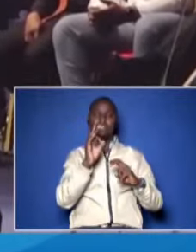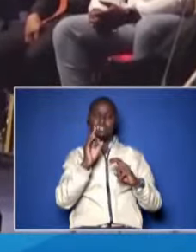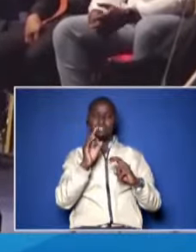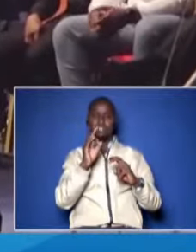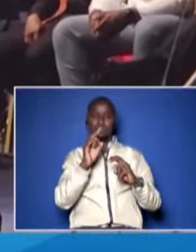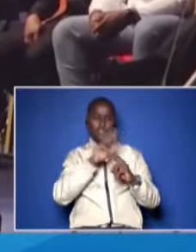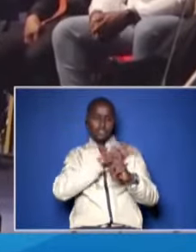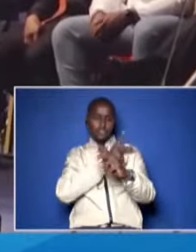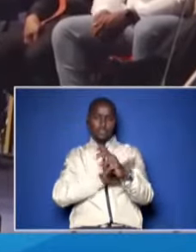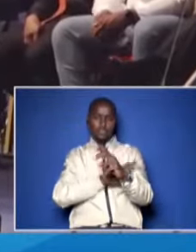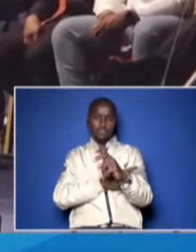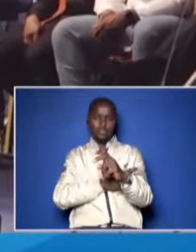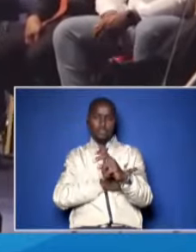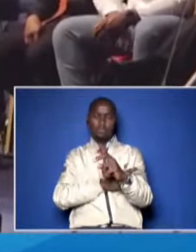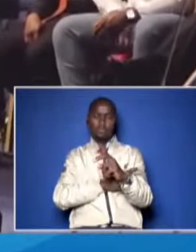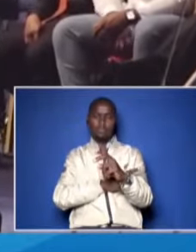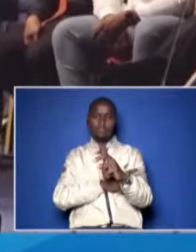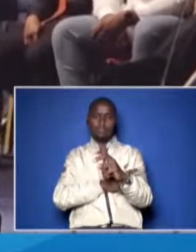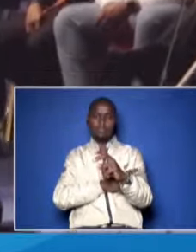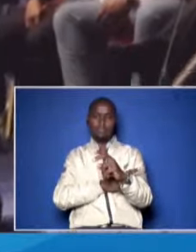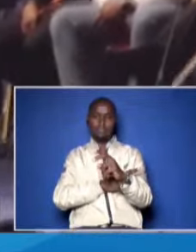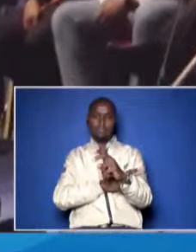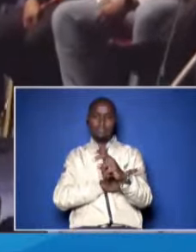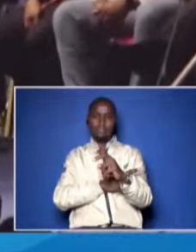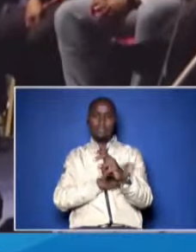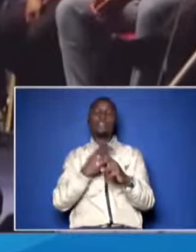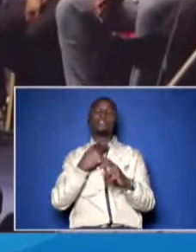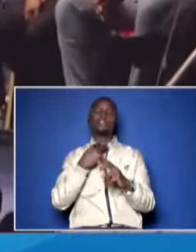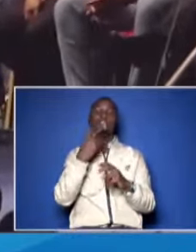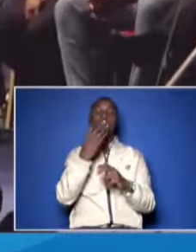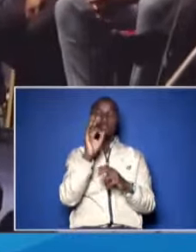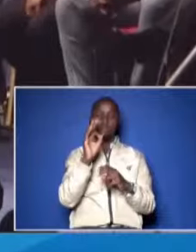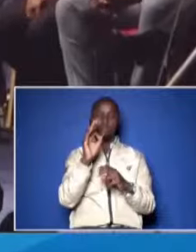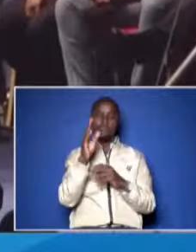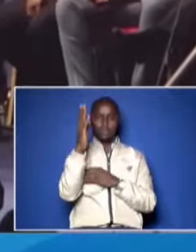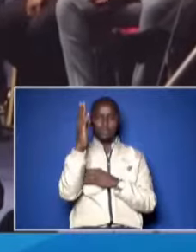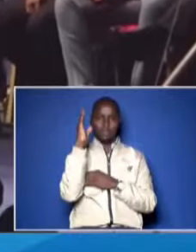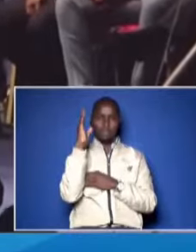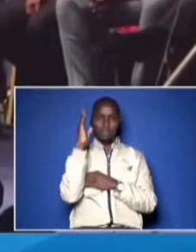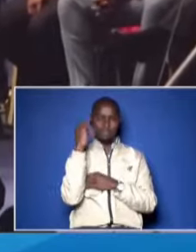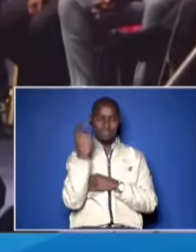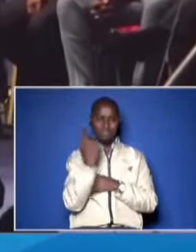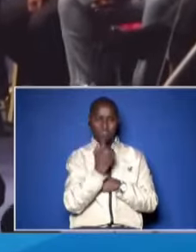authority of God is the only real Authority we